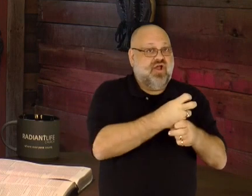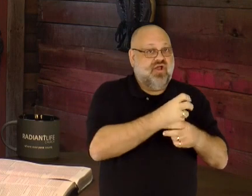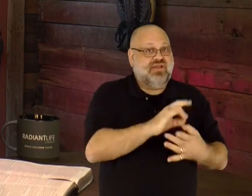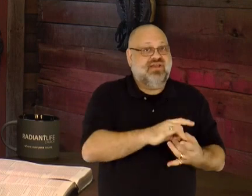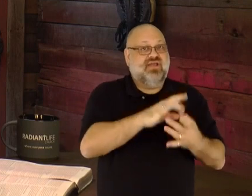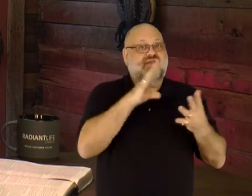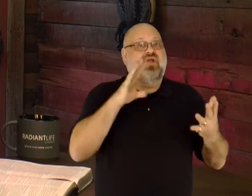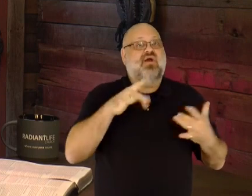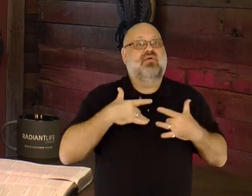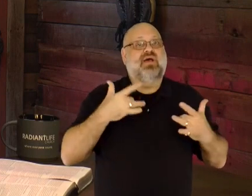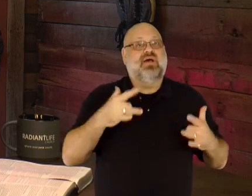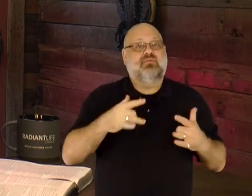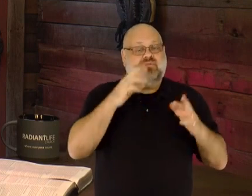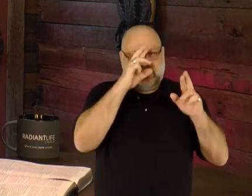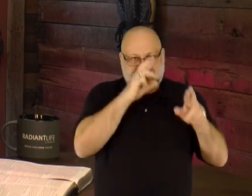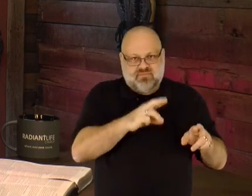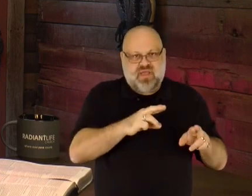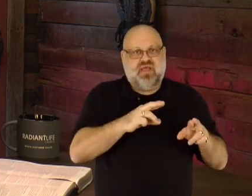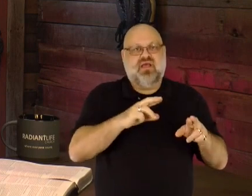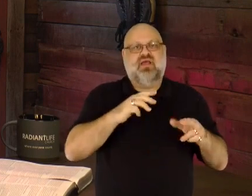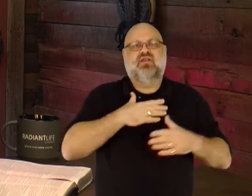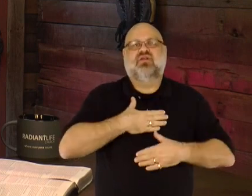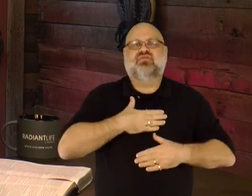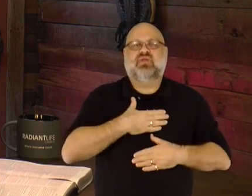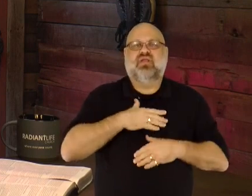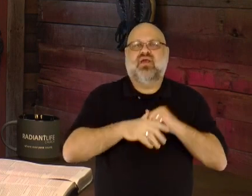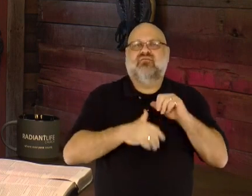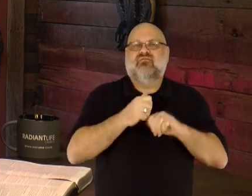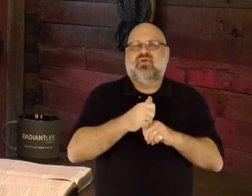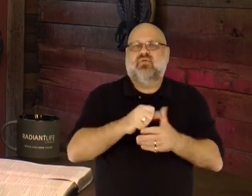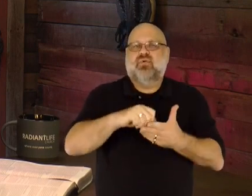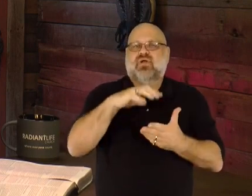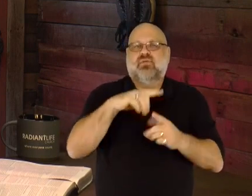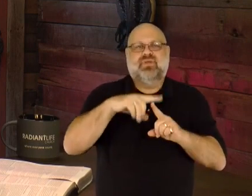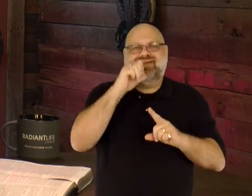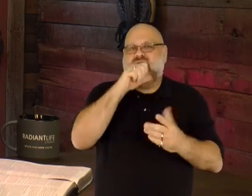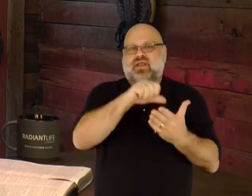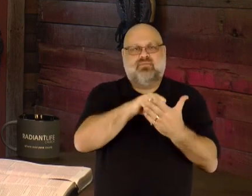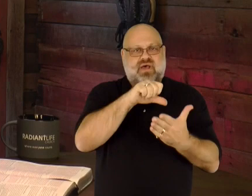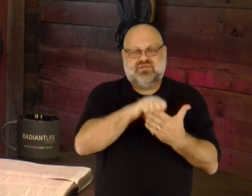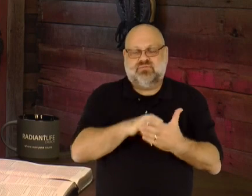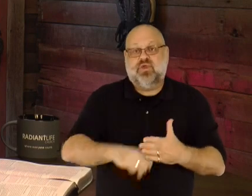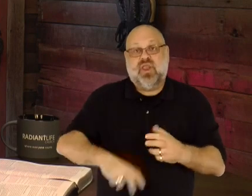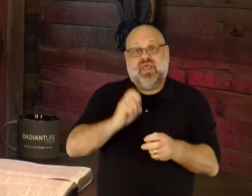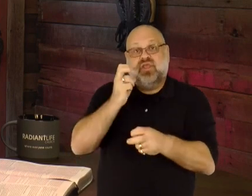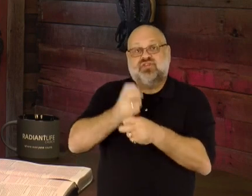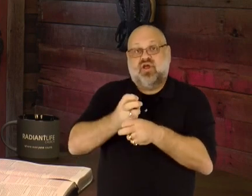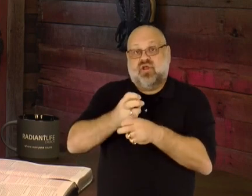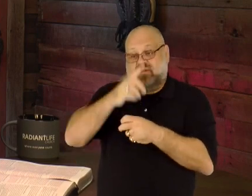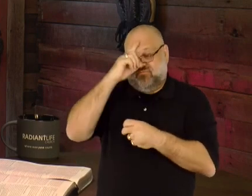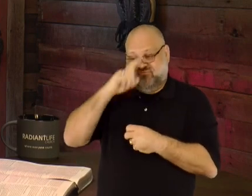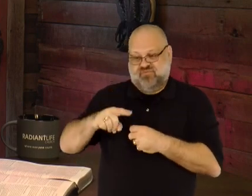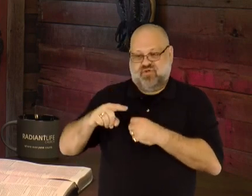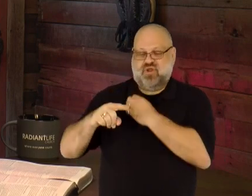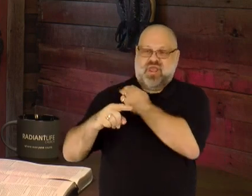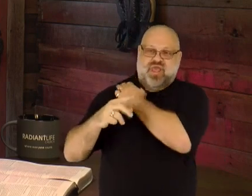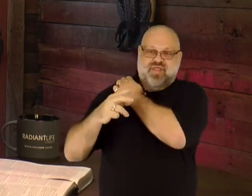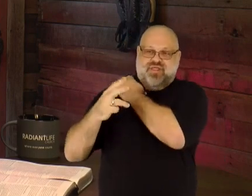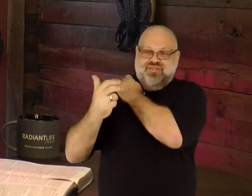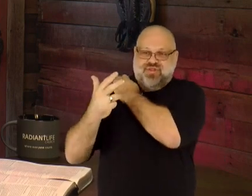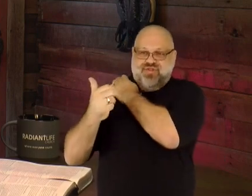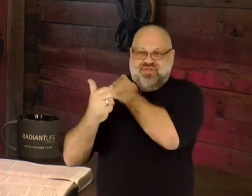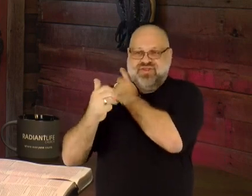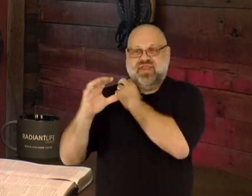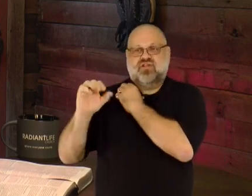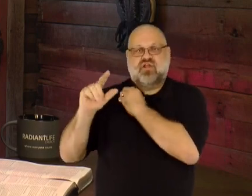status, respect, luxury, comfort, and wealth, but not impossible. It's hard for the 13 colonies in North